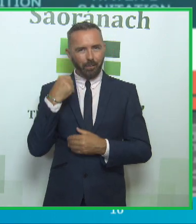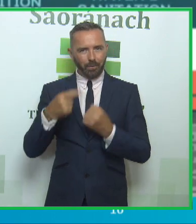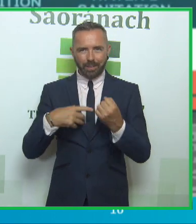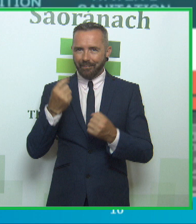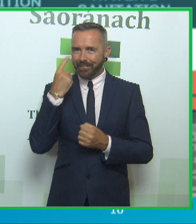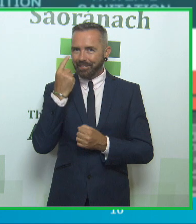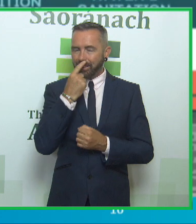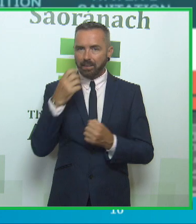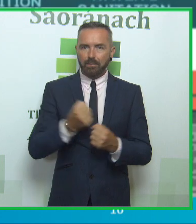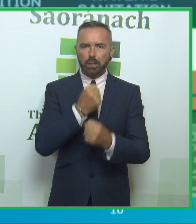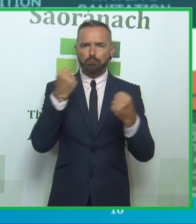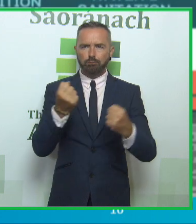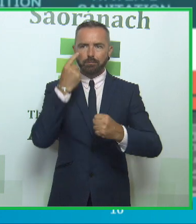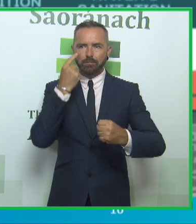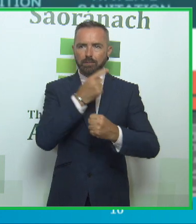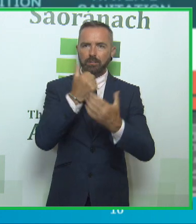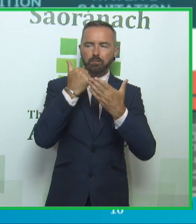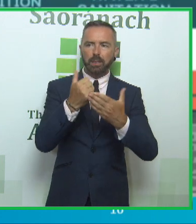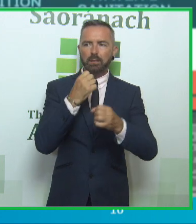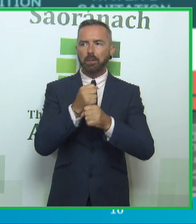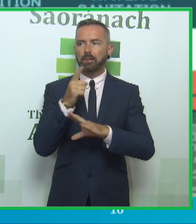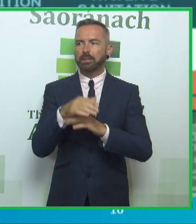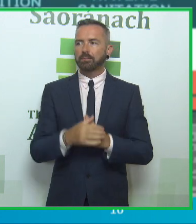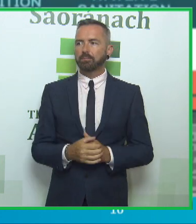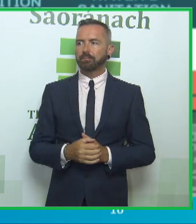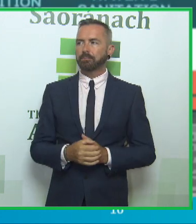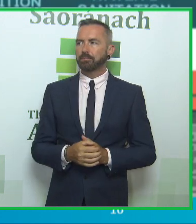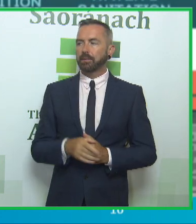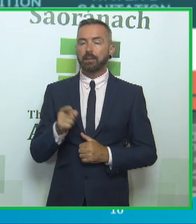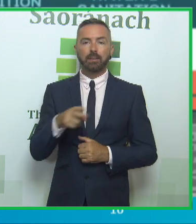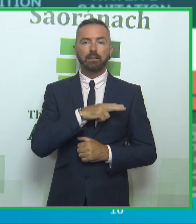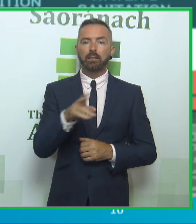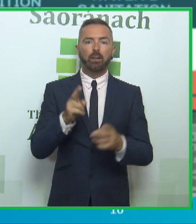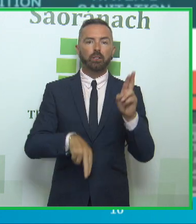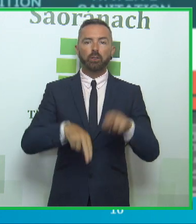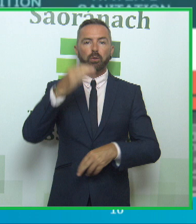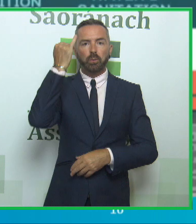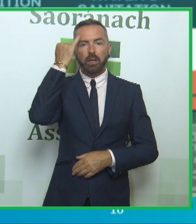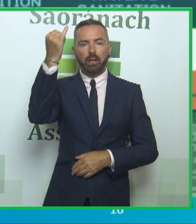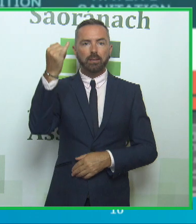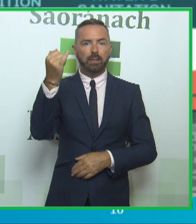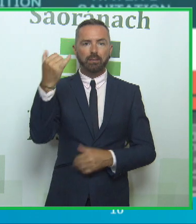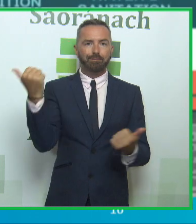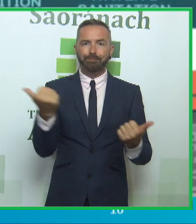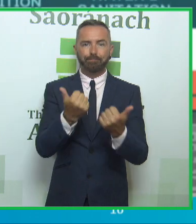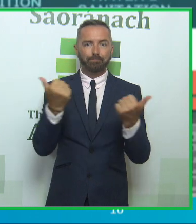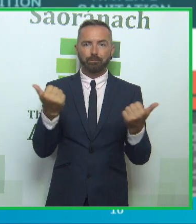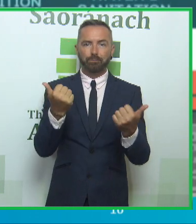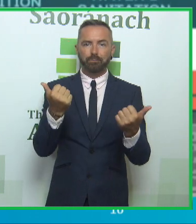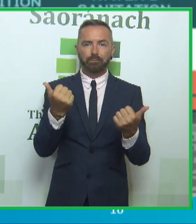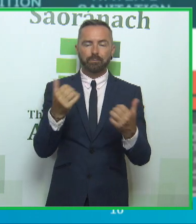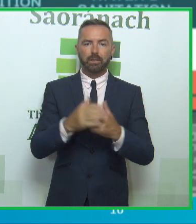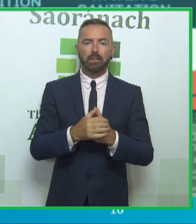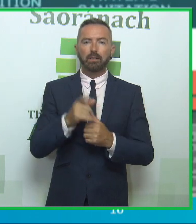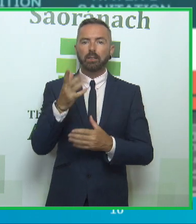a really strong evidence base around this. This is not a new idea by any measure. this is something that